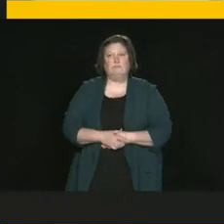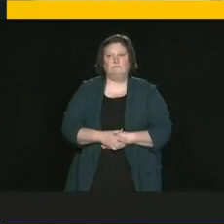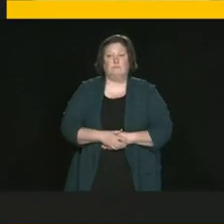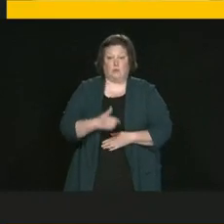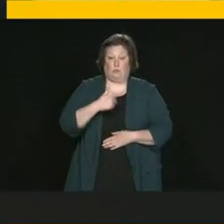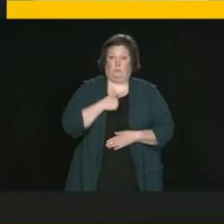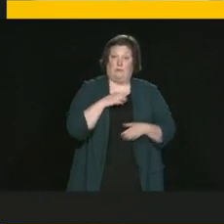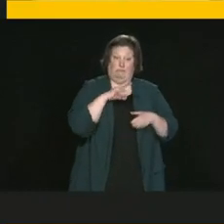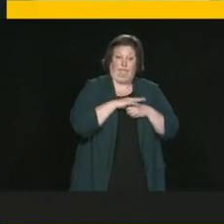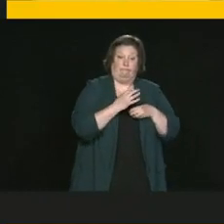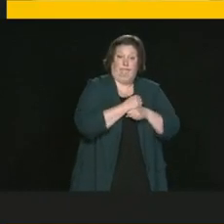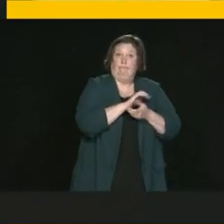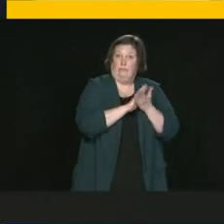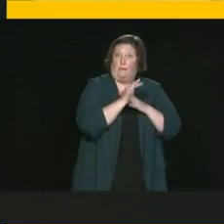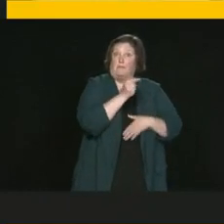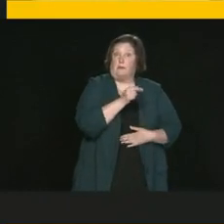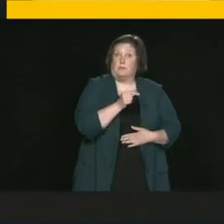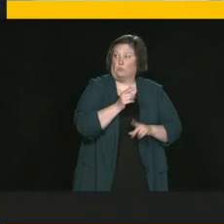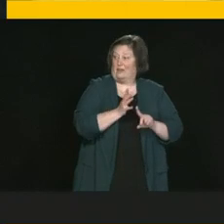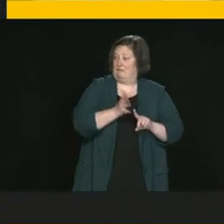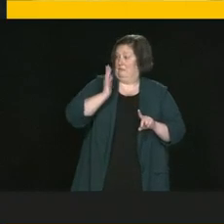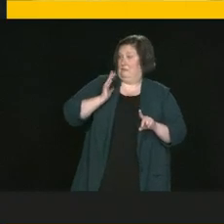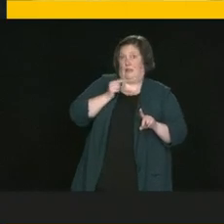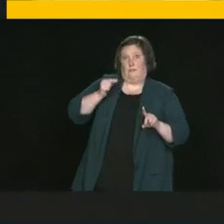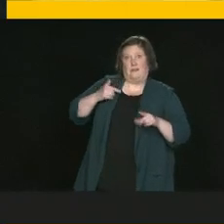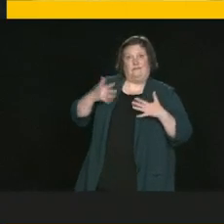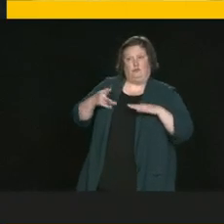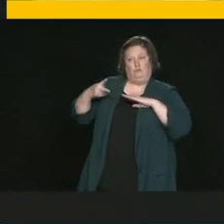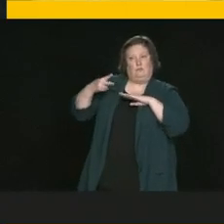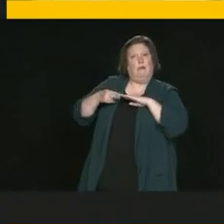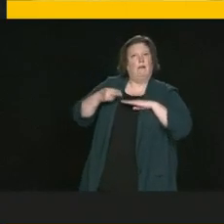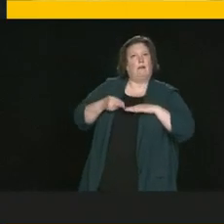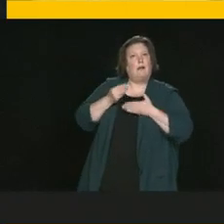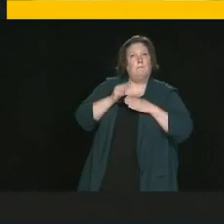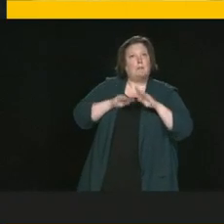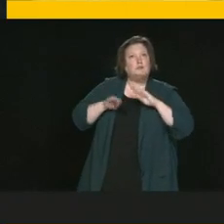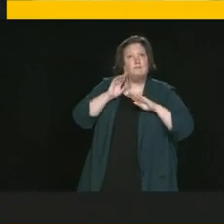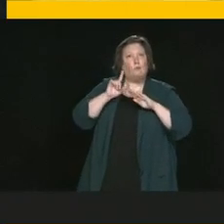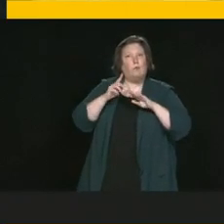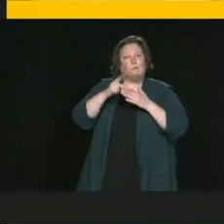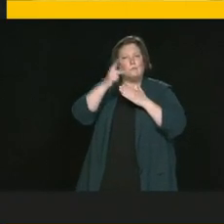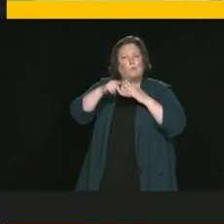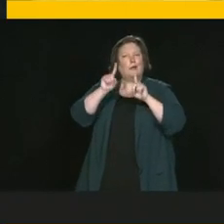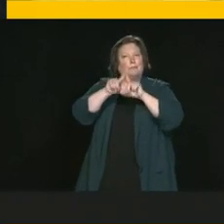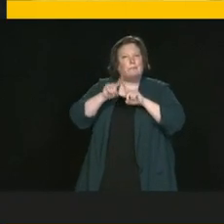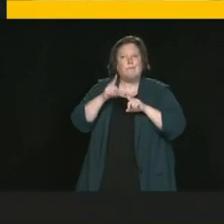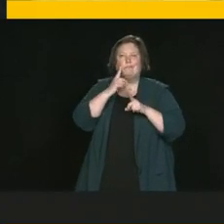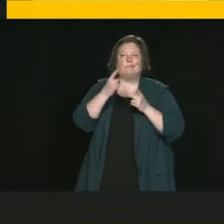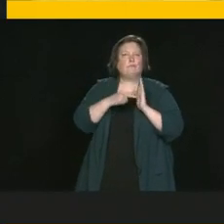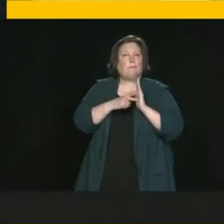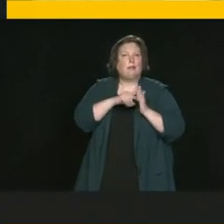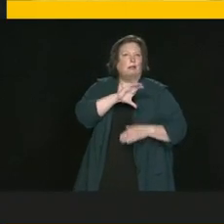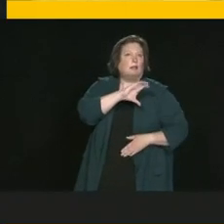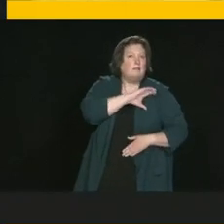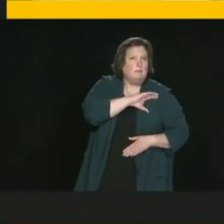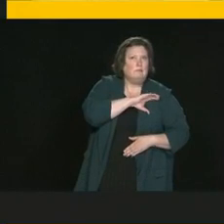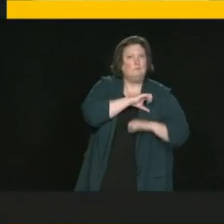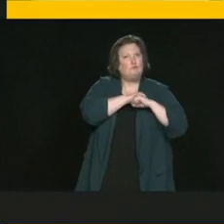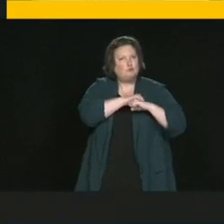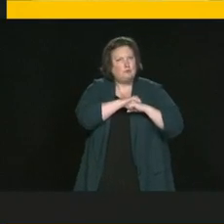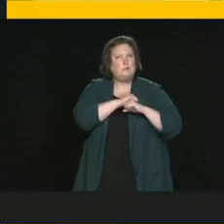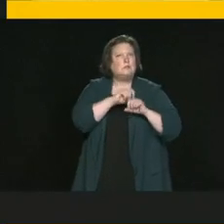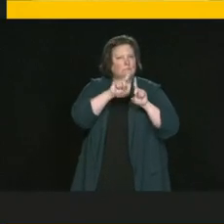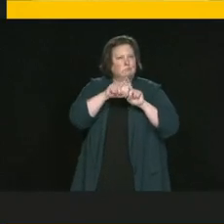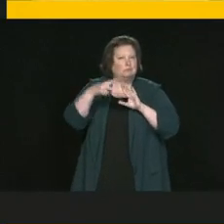time where the previous government had made budgetary cuts to a range of law enforcement and security services, and